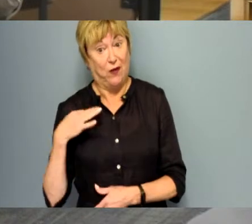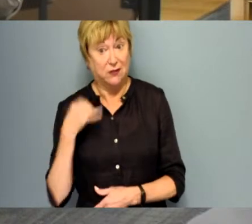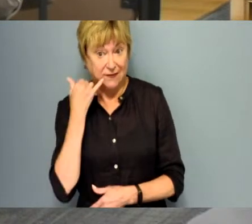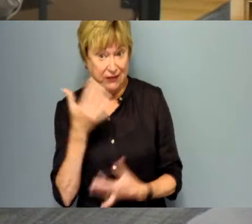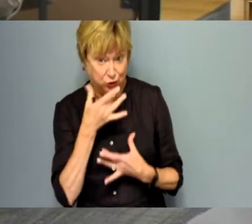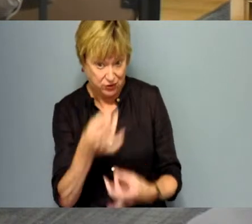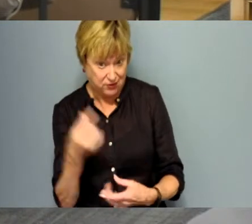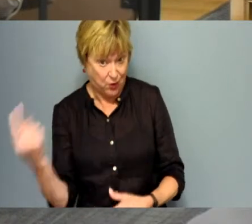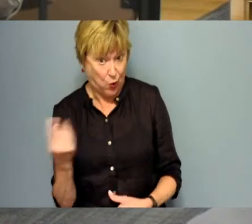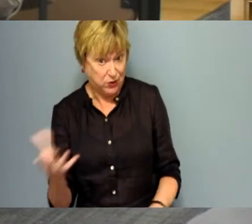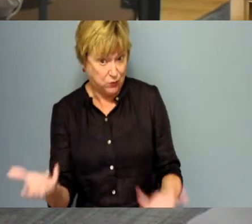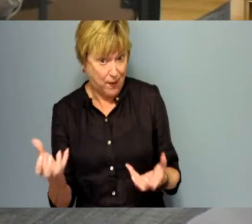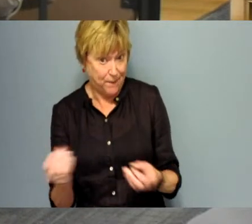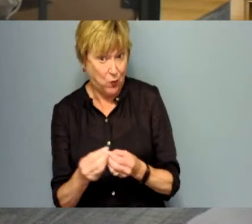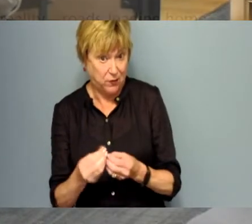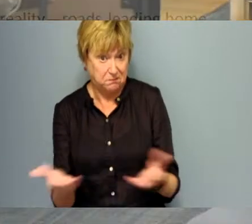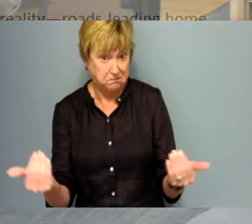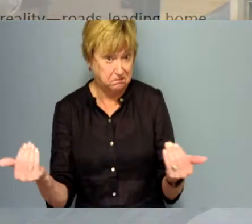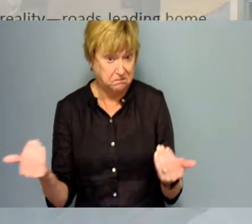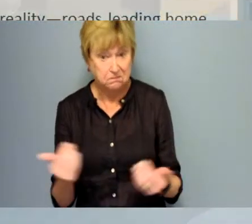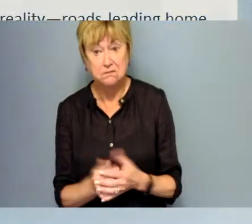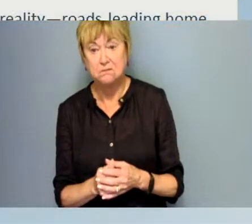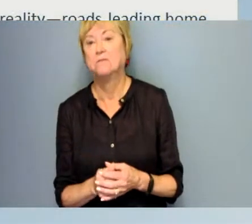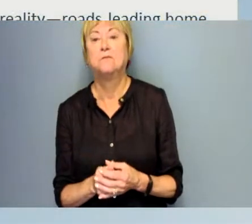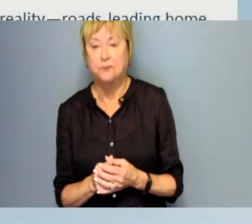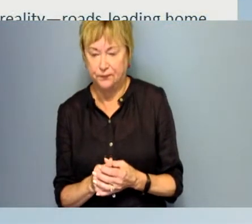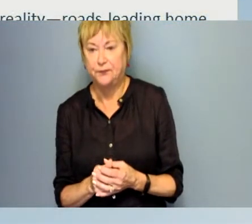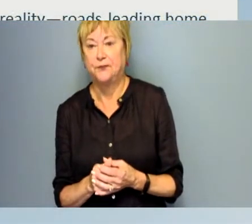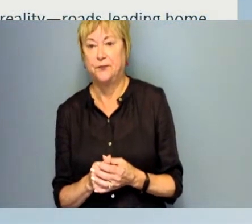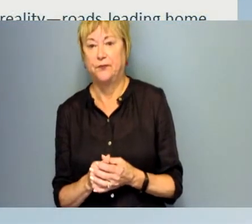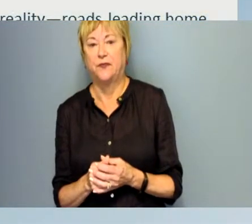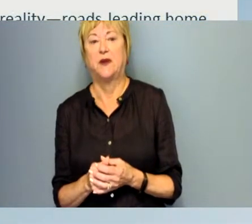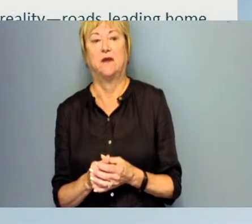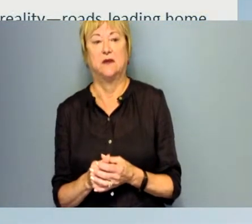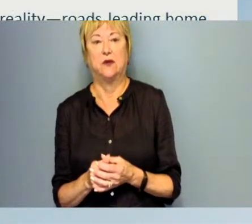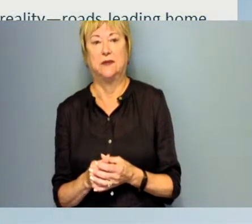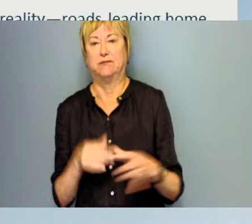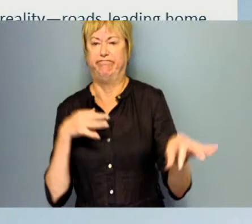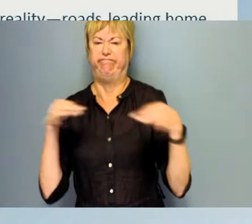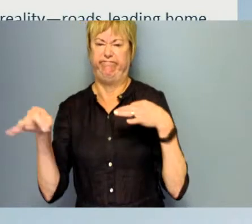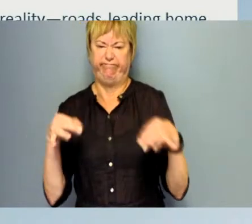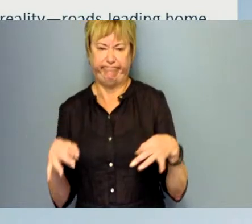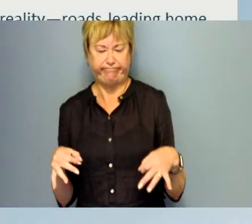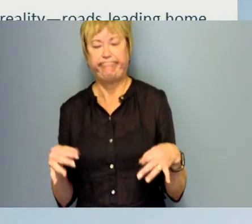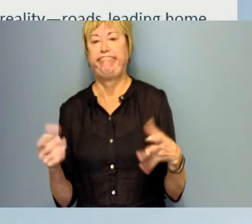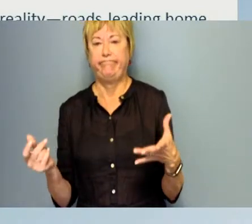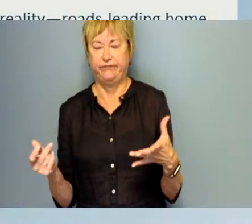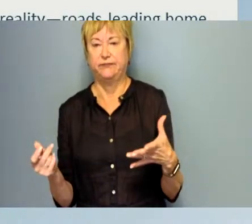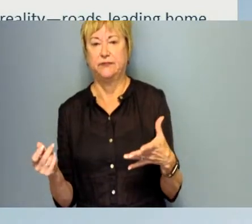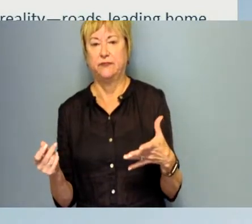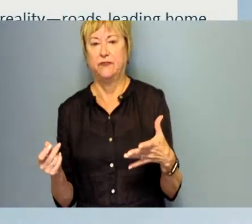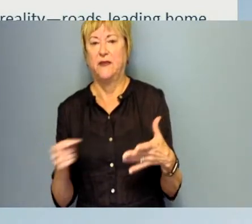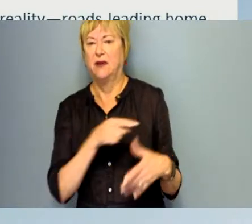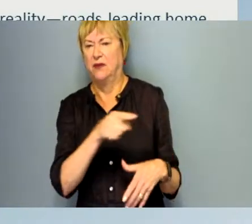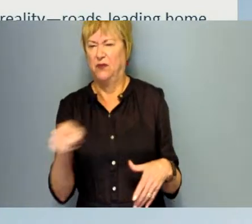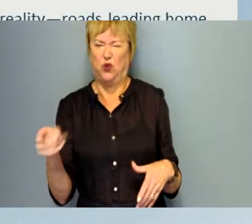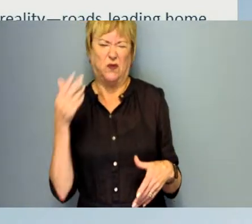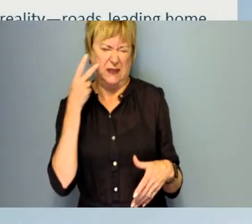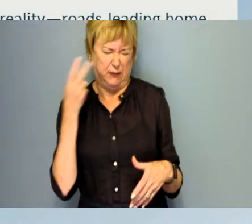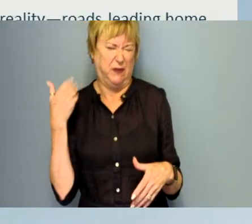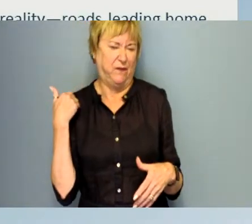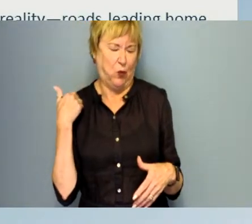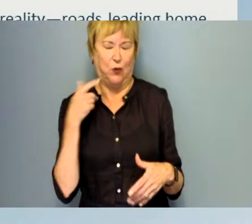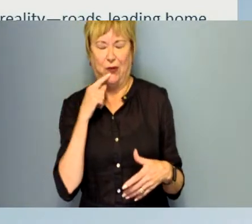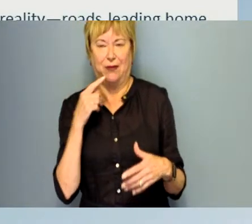interested. Next slide. Okay, so I want to paint the picture. So I feel like we're all too familiar with this, with the weather